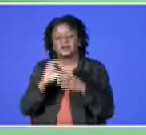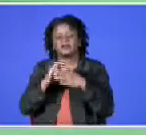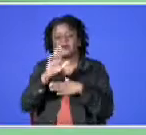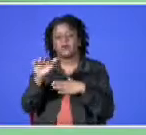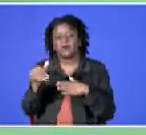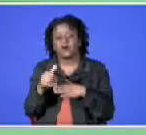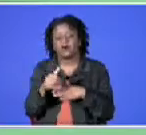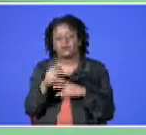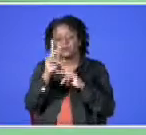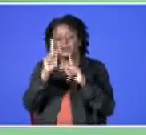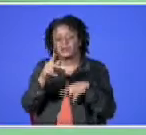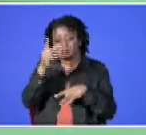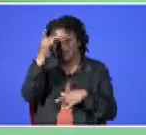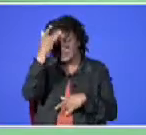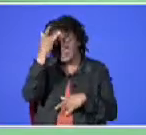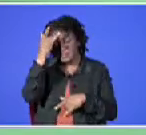deaths.